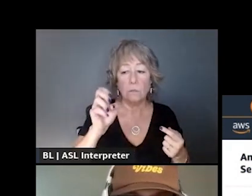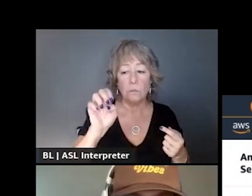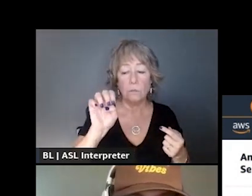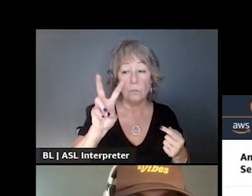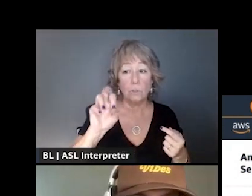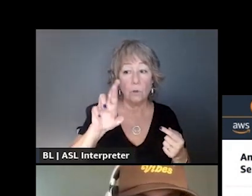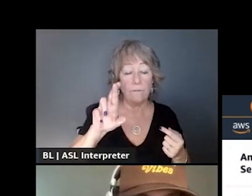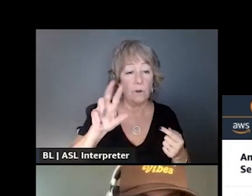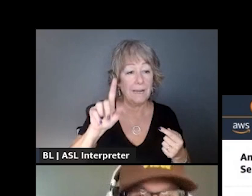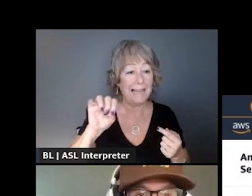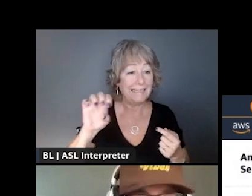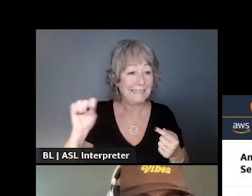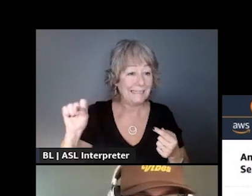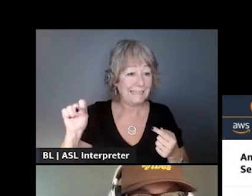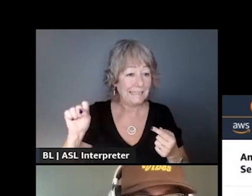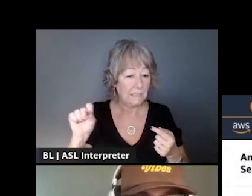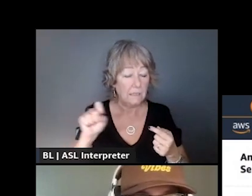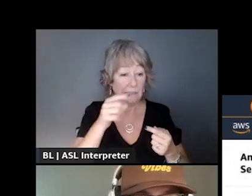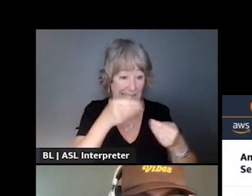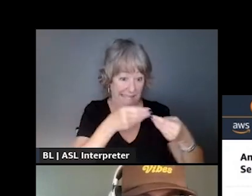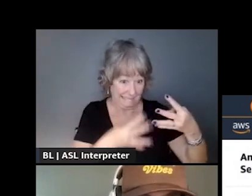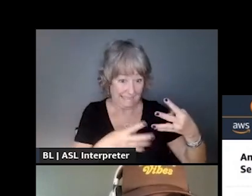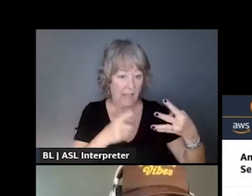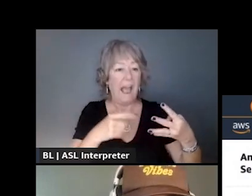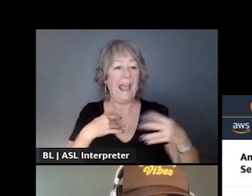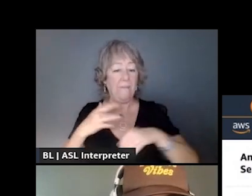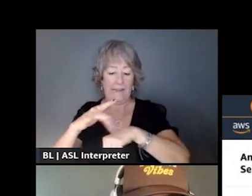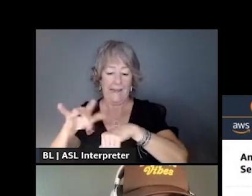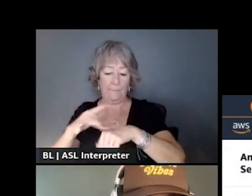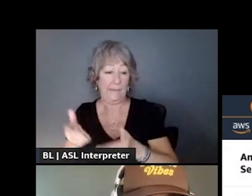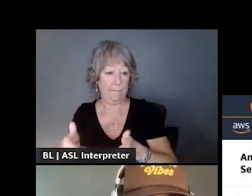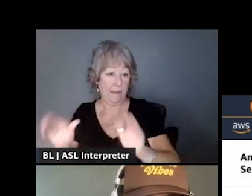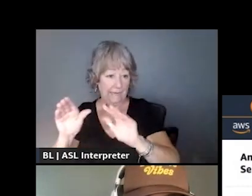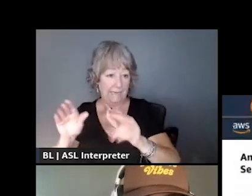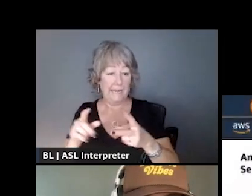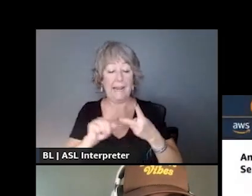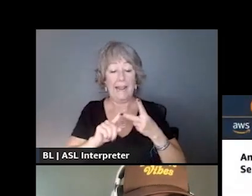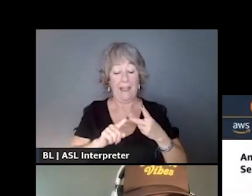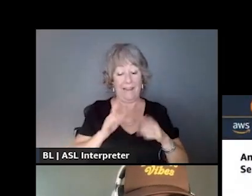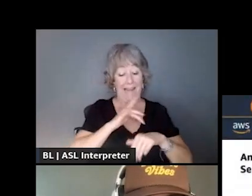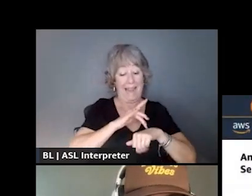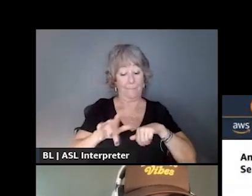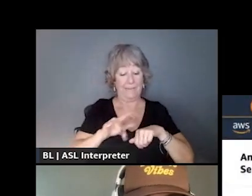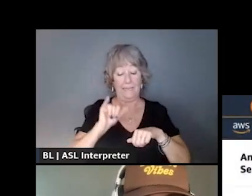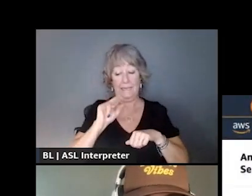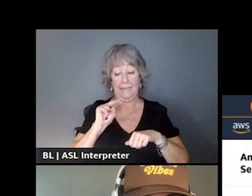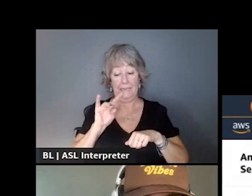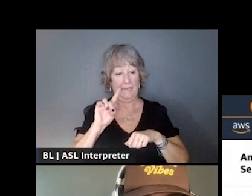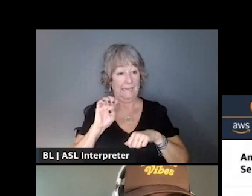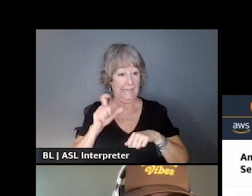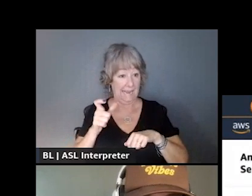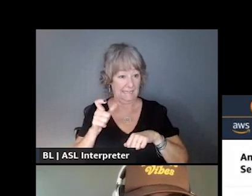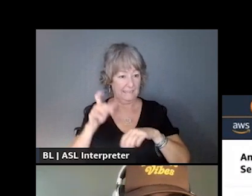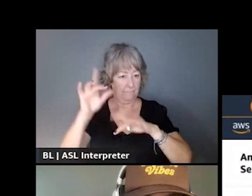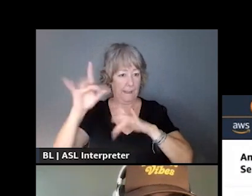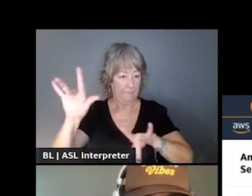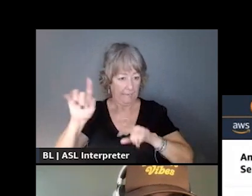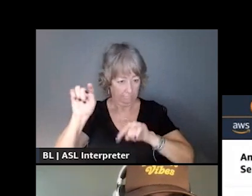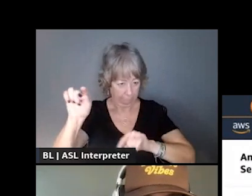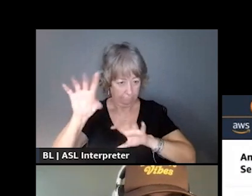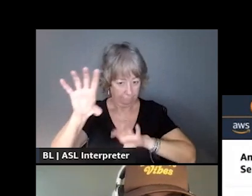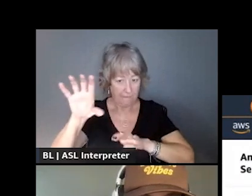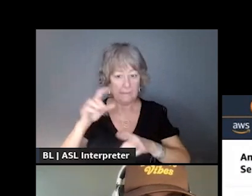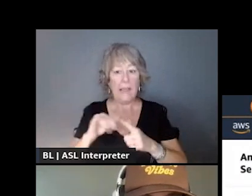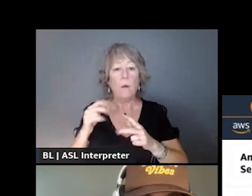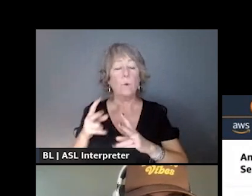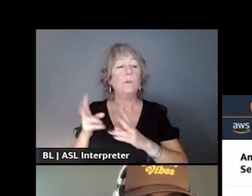an empty bucket and I've already created an empty index. So I'm going to first copy the ARN,